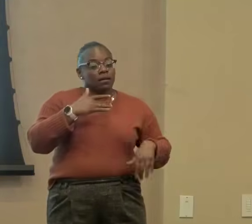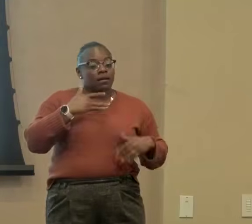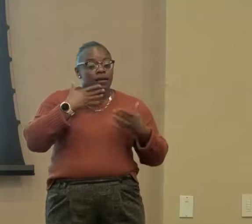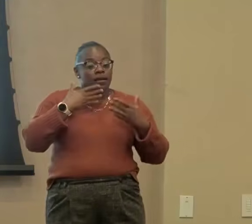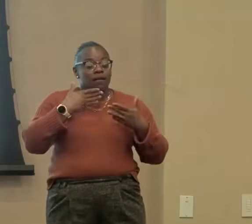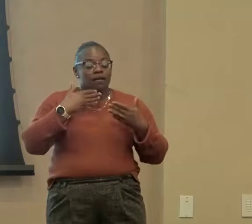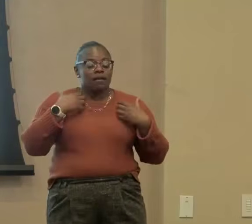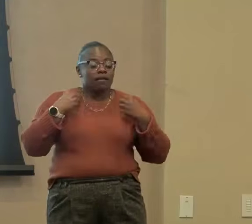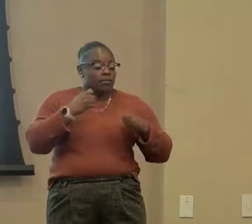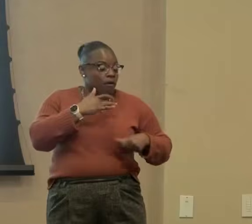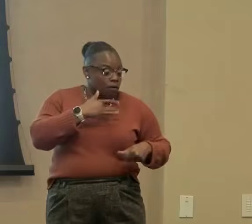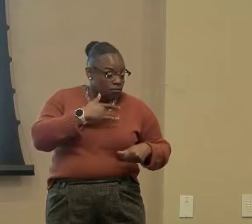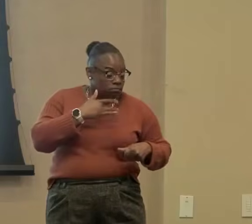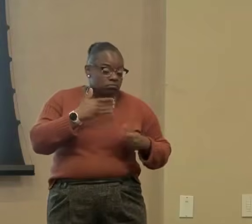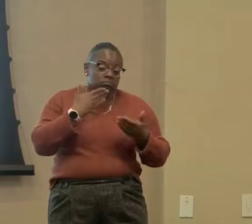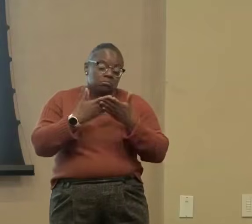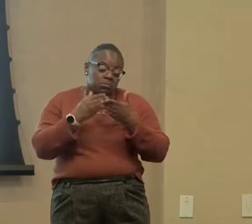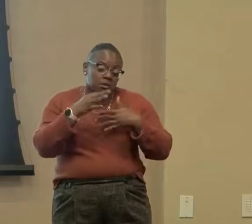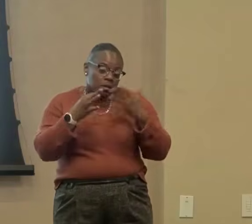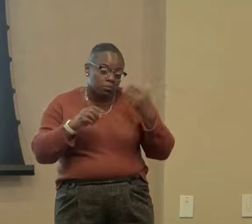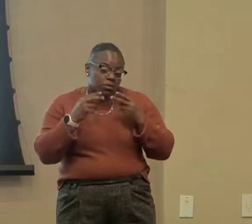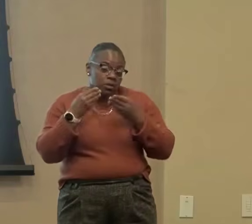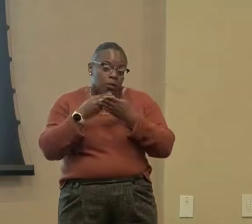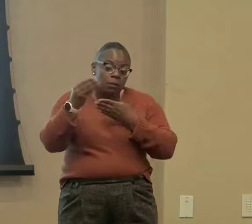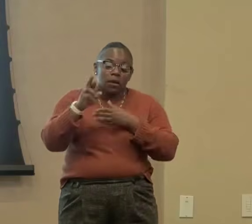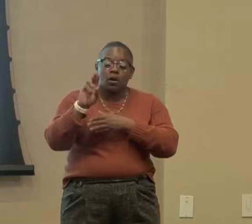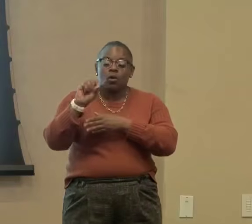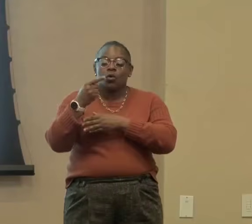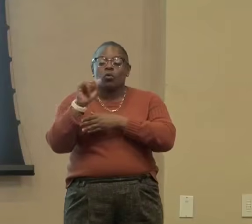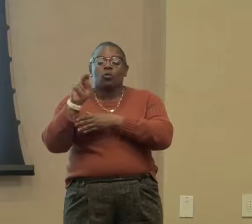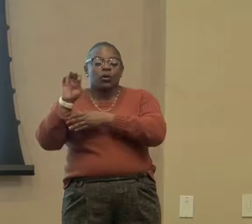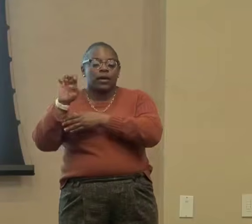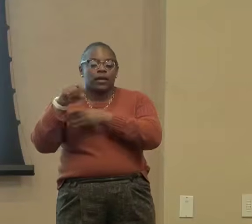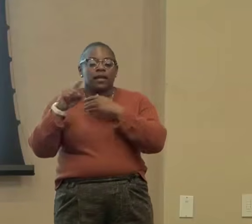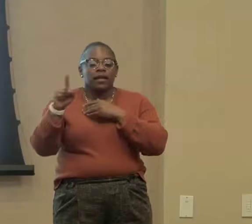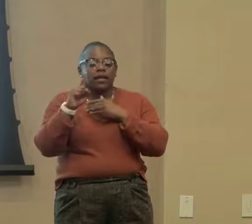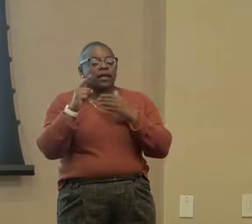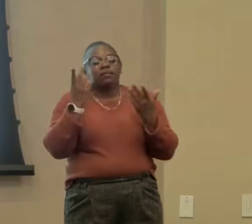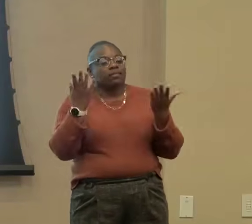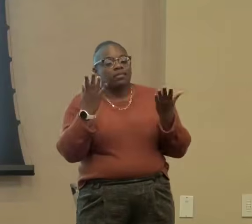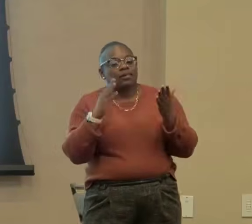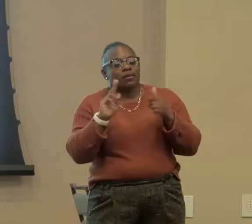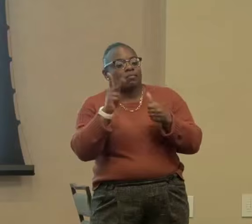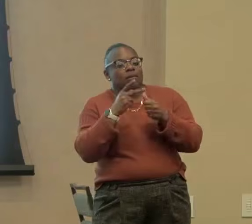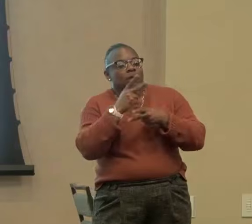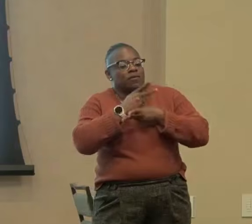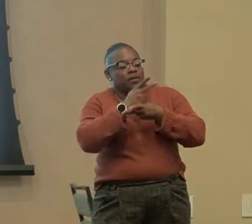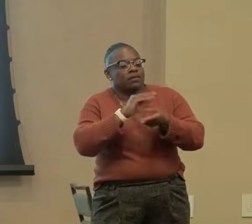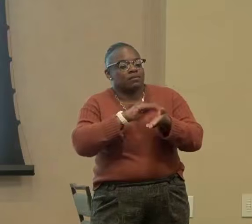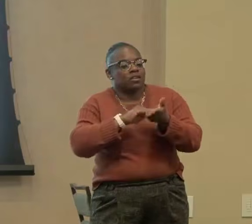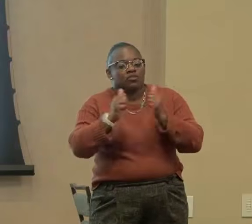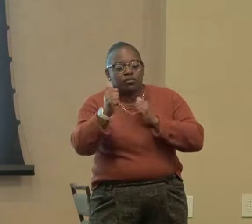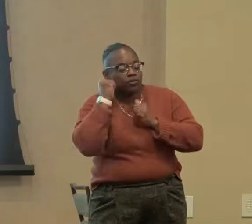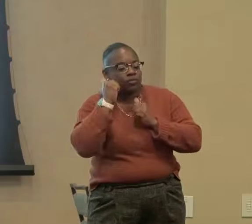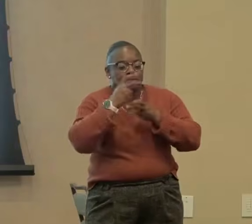heart, it's definitely an option. And I've seen patients where their primary care doctor just refuses to handle it. Because again, we're